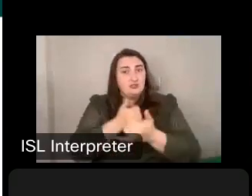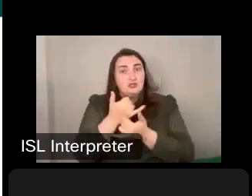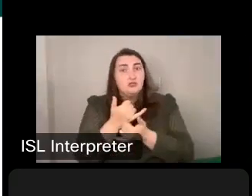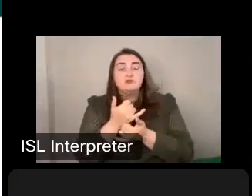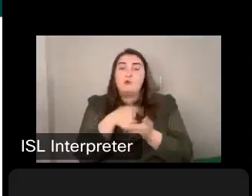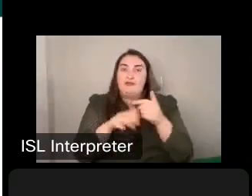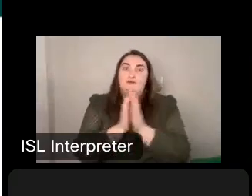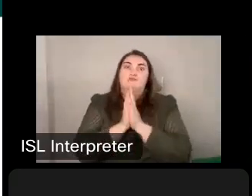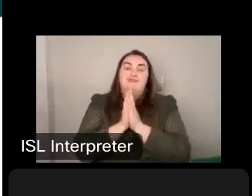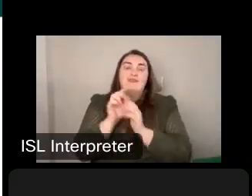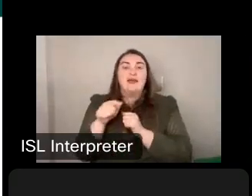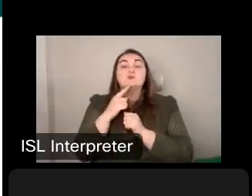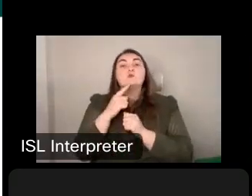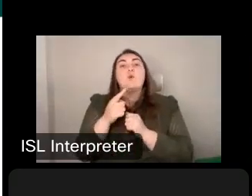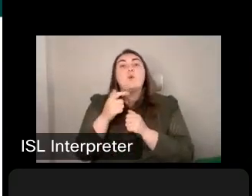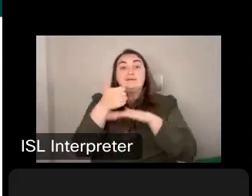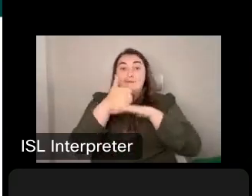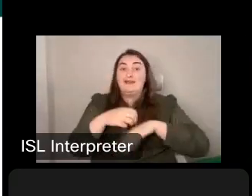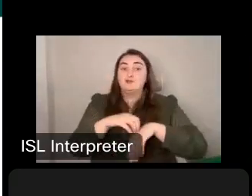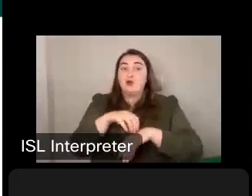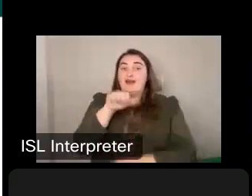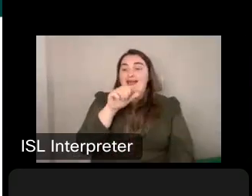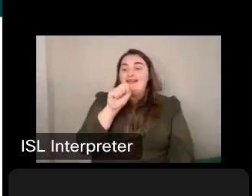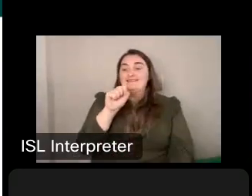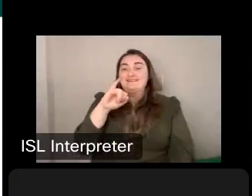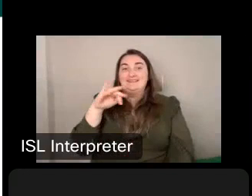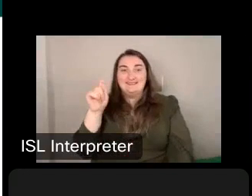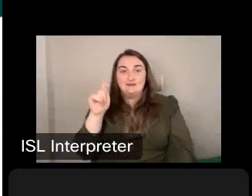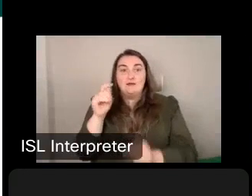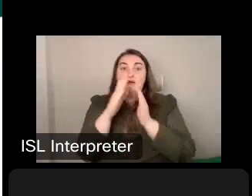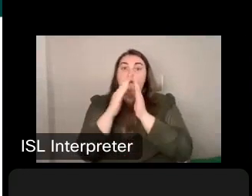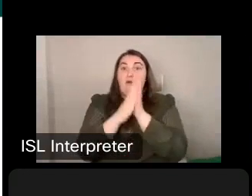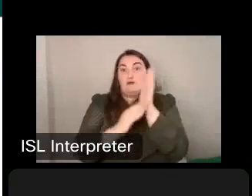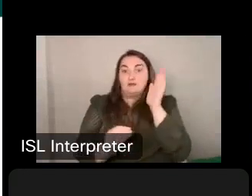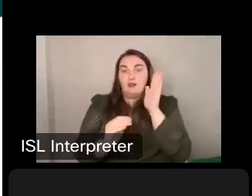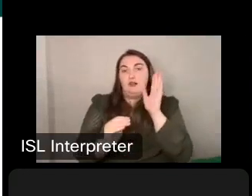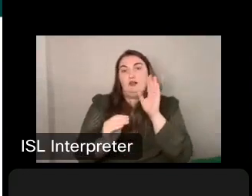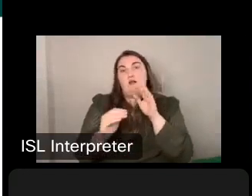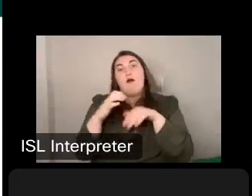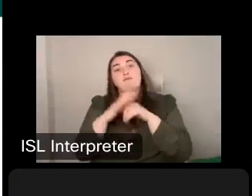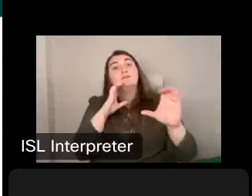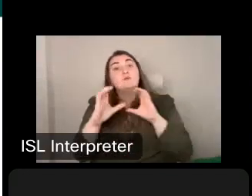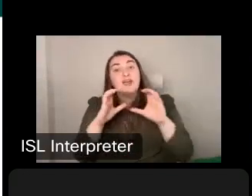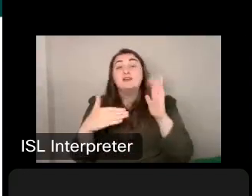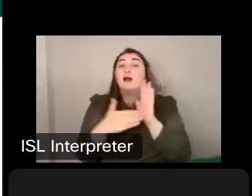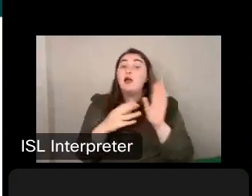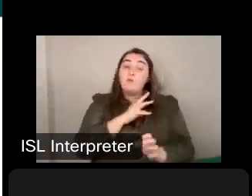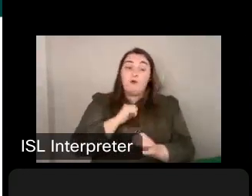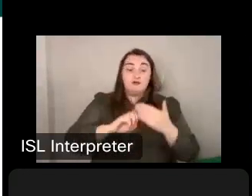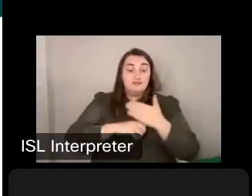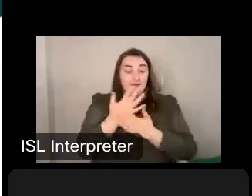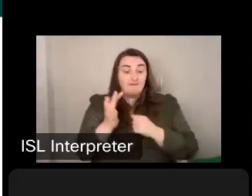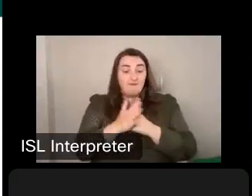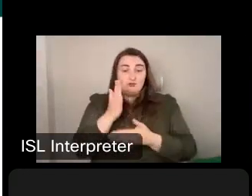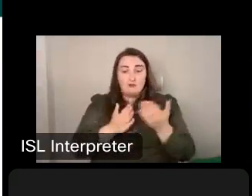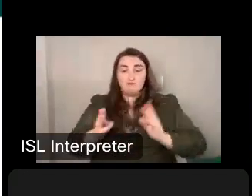appreciative of that. It is based on the Assist, on the MPS Assist model of communication. I suppose ultimately it was developed to provide some practical